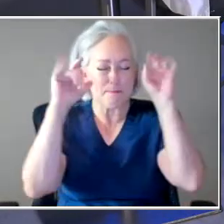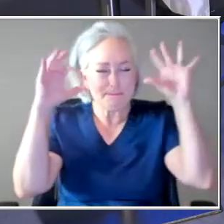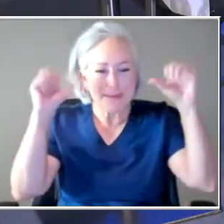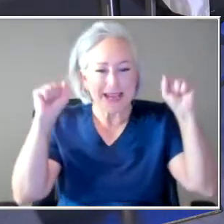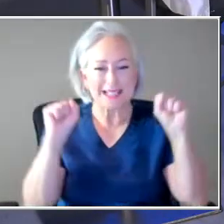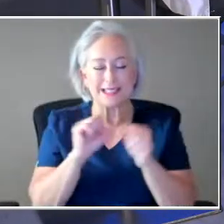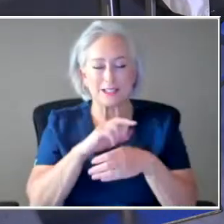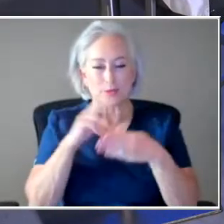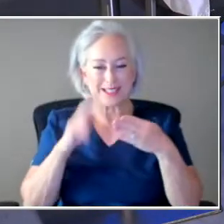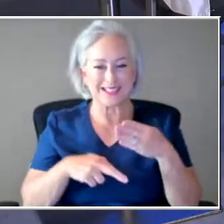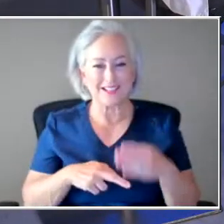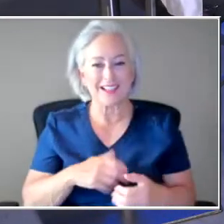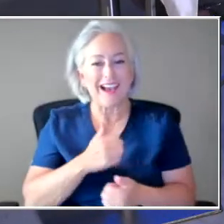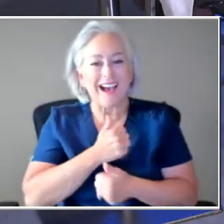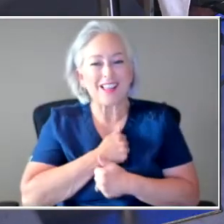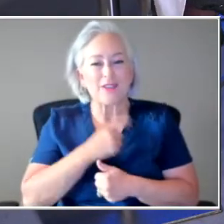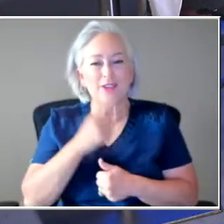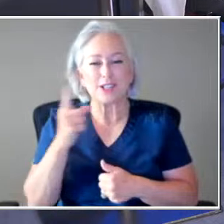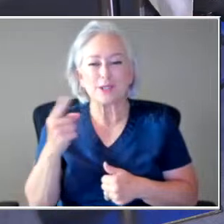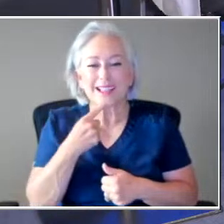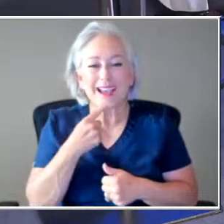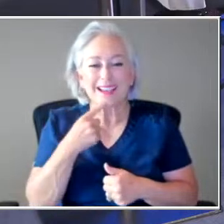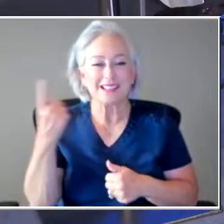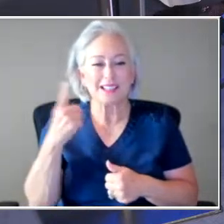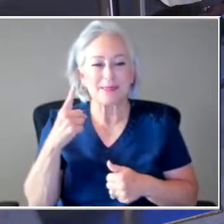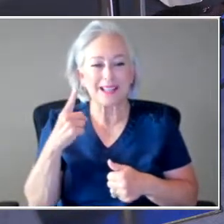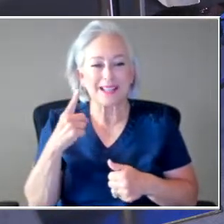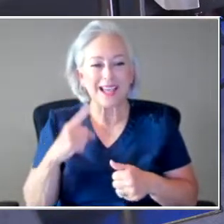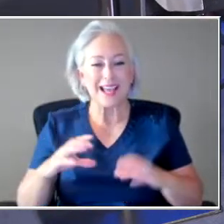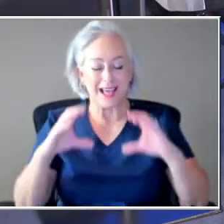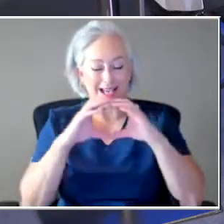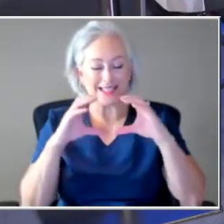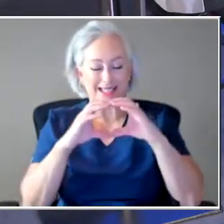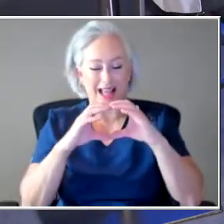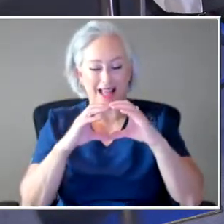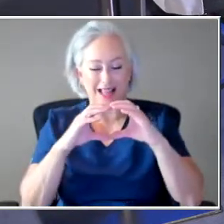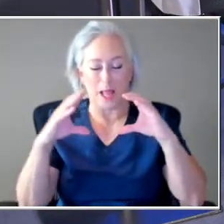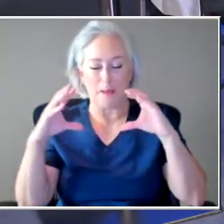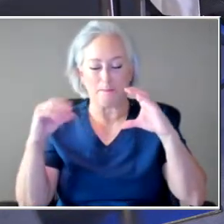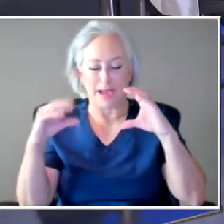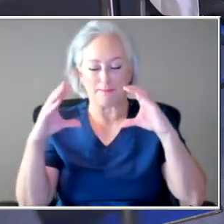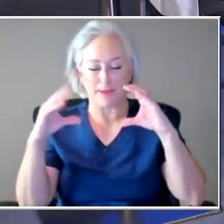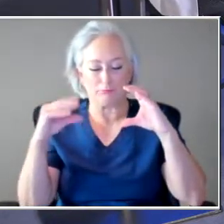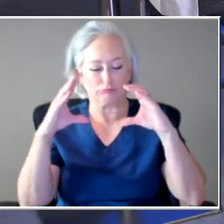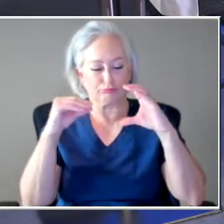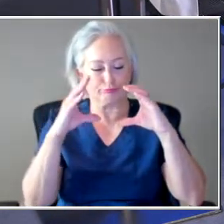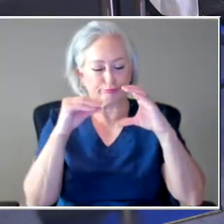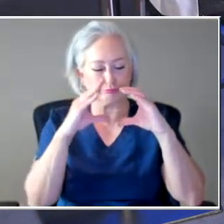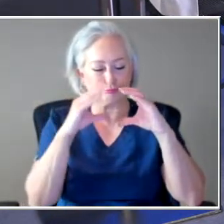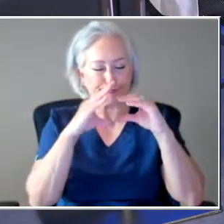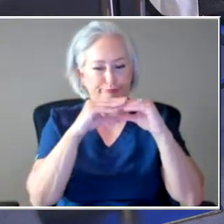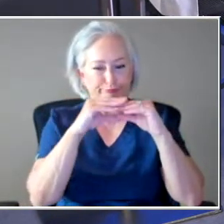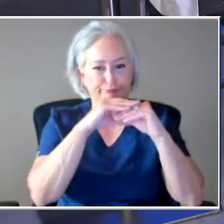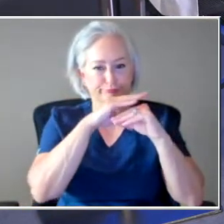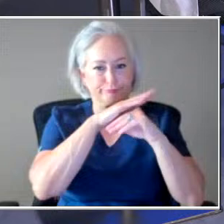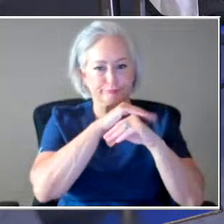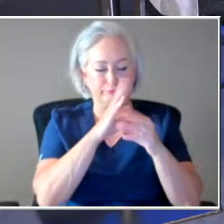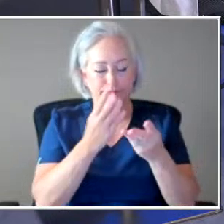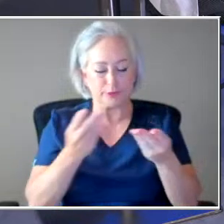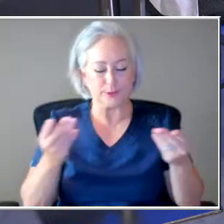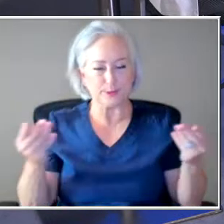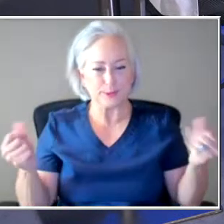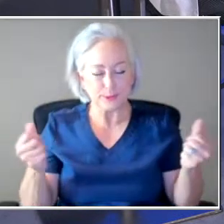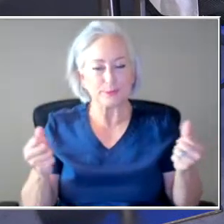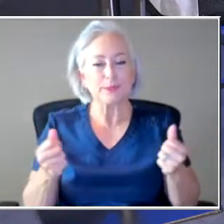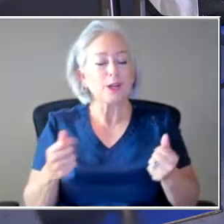you say the Pac-Man. Yes. That's something I understand. The Pac-Man go and eat and tear it up. So what changed from this being the